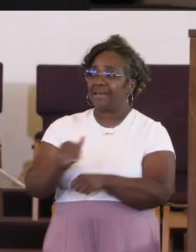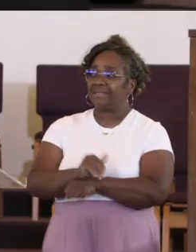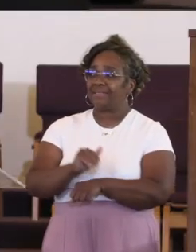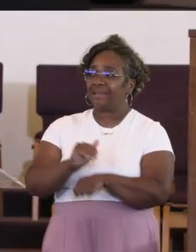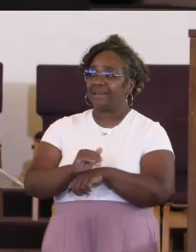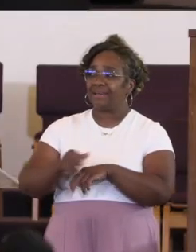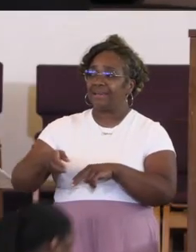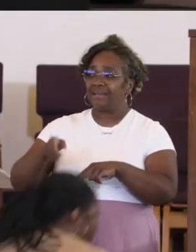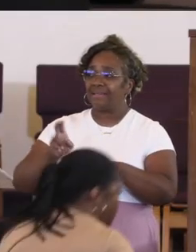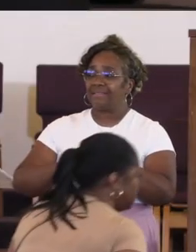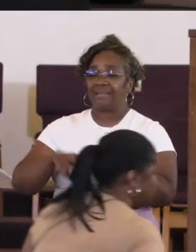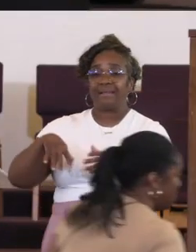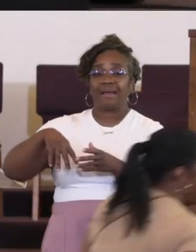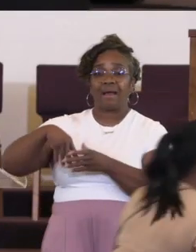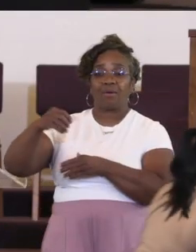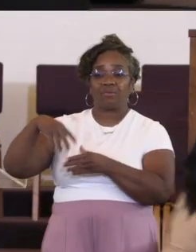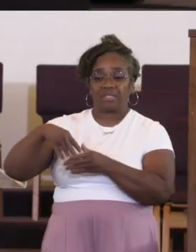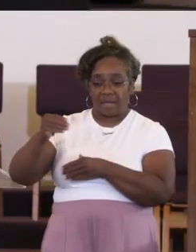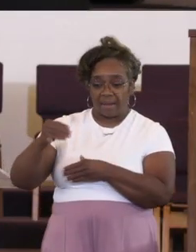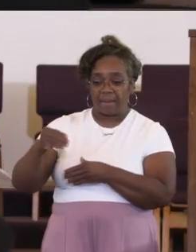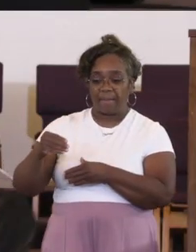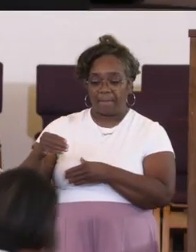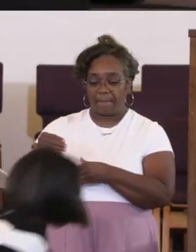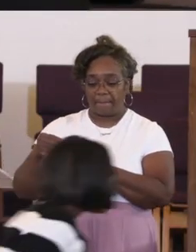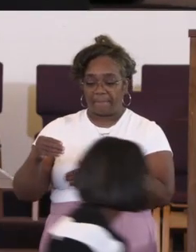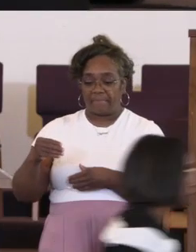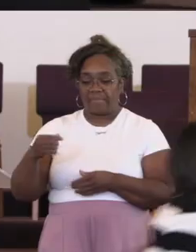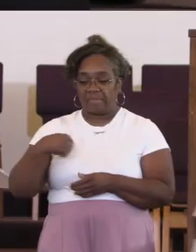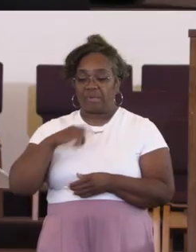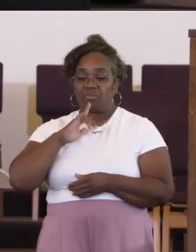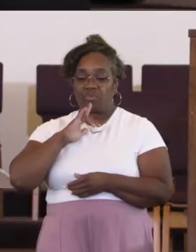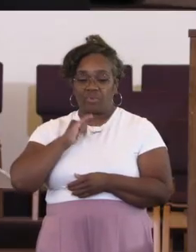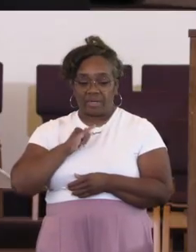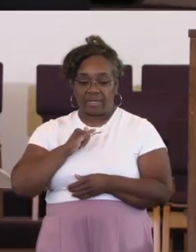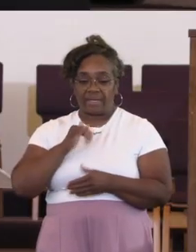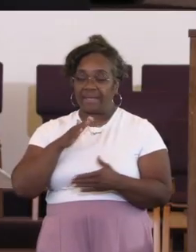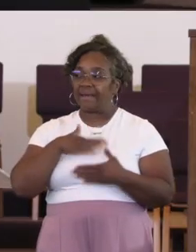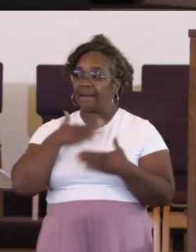sitting outside. But I'm really pleased to be doing my